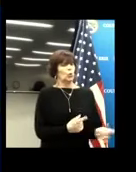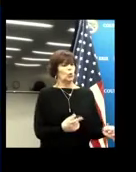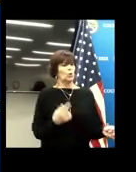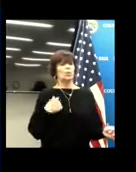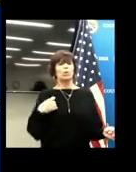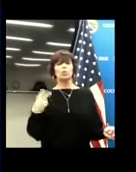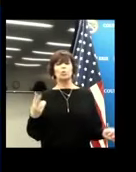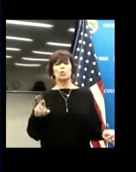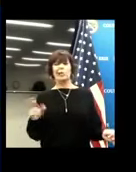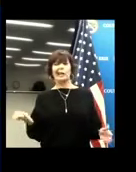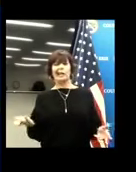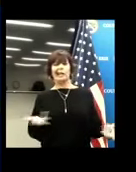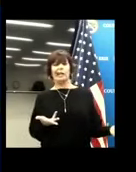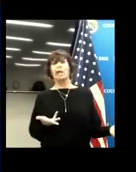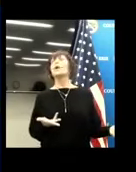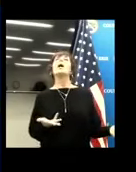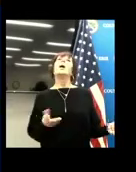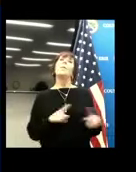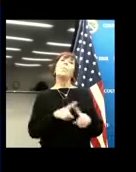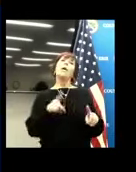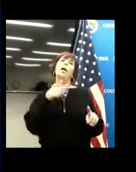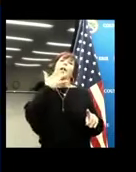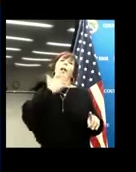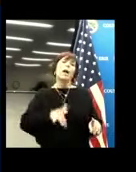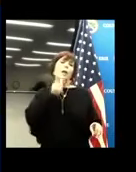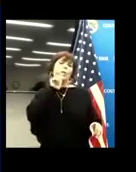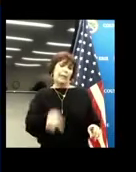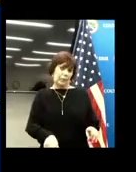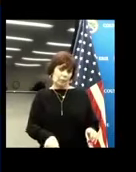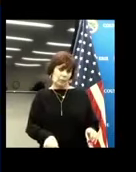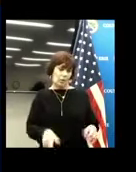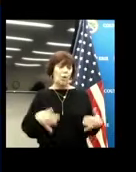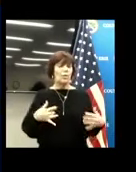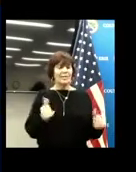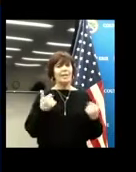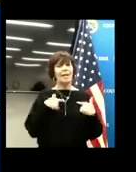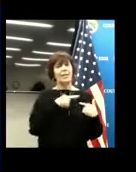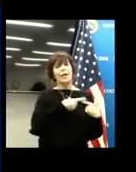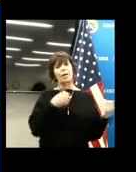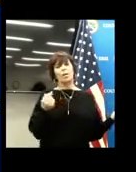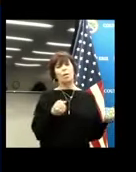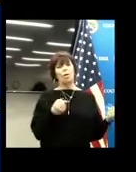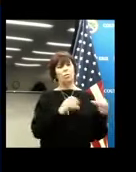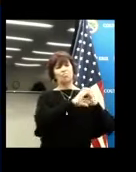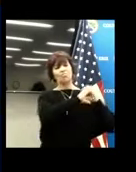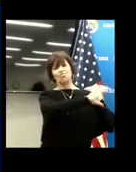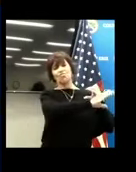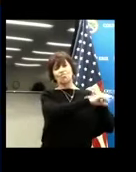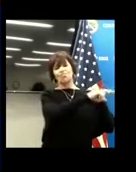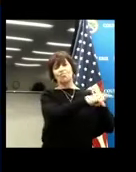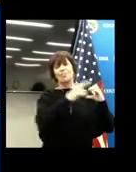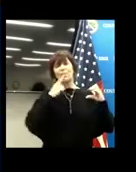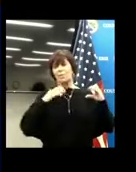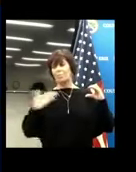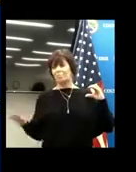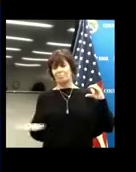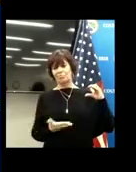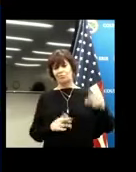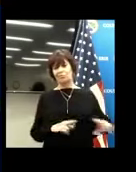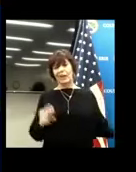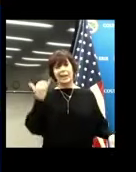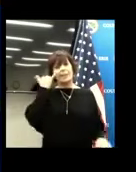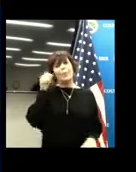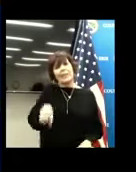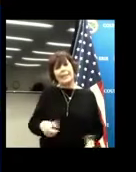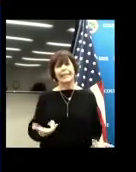at the ready. We never had to use it. We still have a cold storage trailer, basically a mobile morgue at the ready if need